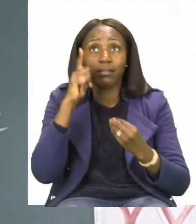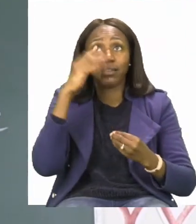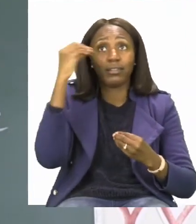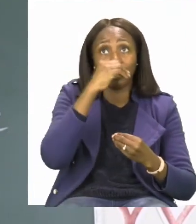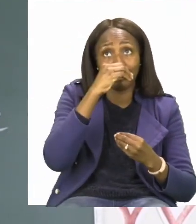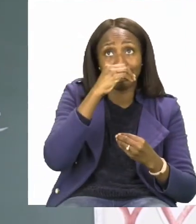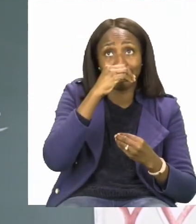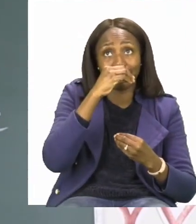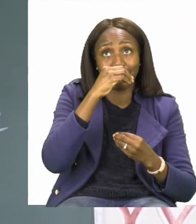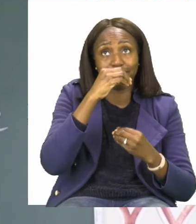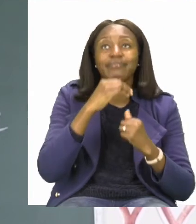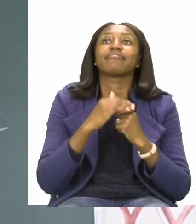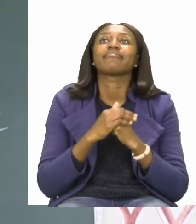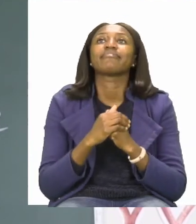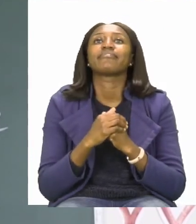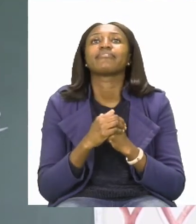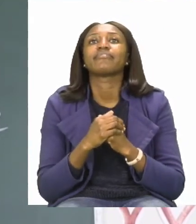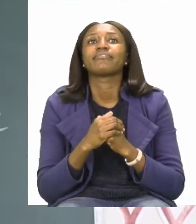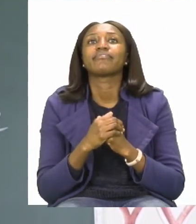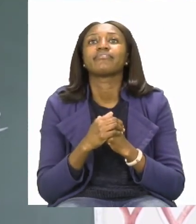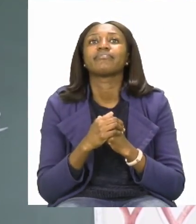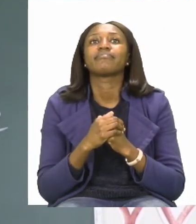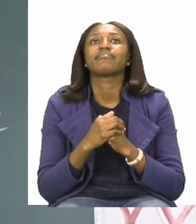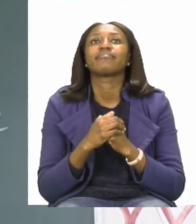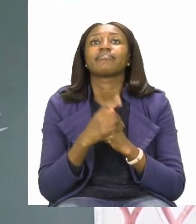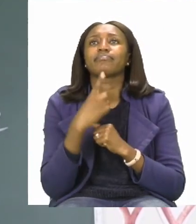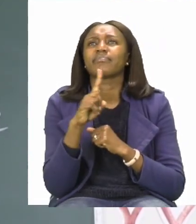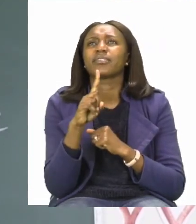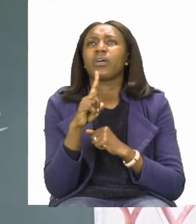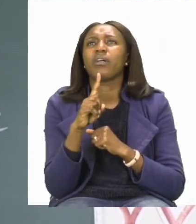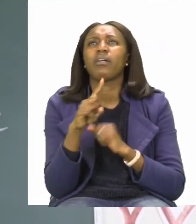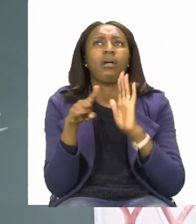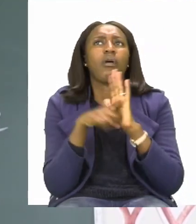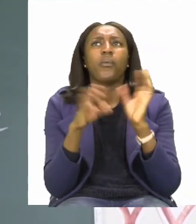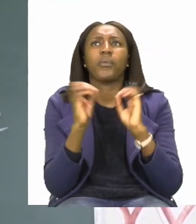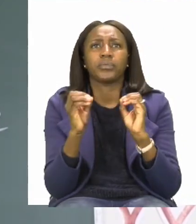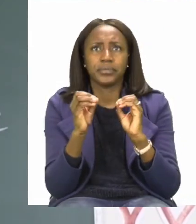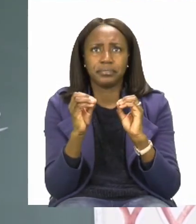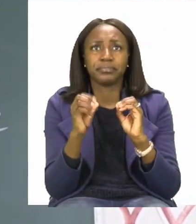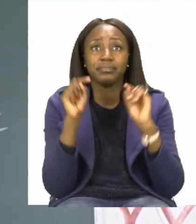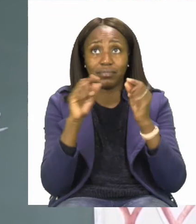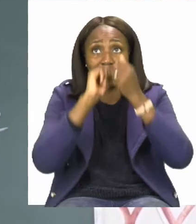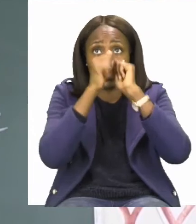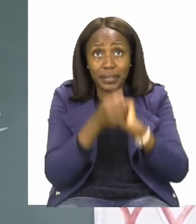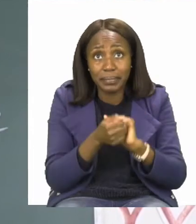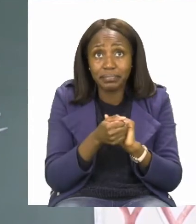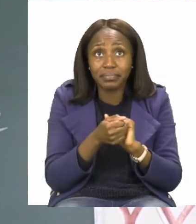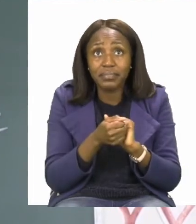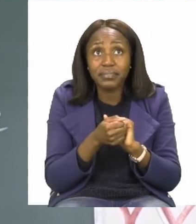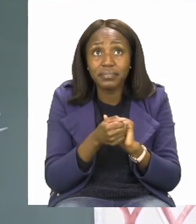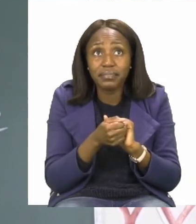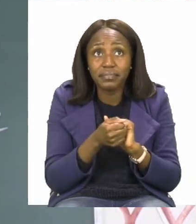tense verb is had, but that is not a negative form. So we need to include the